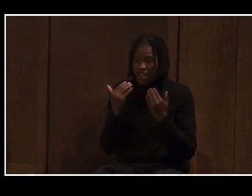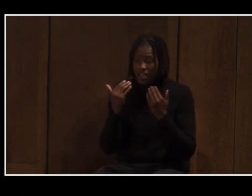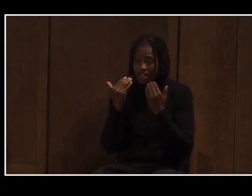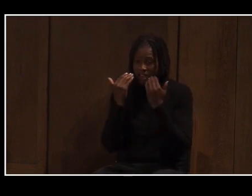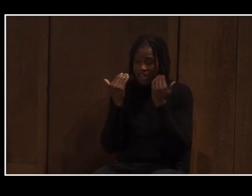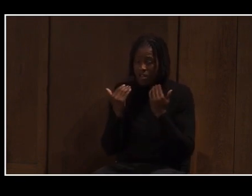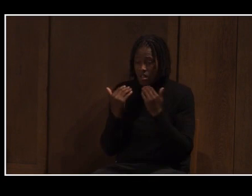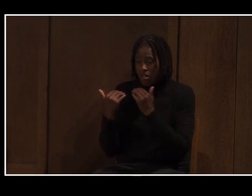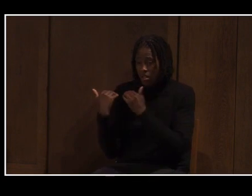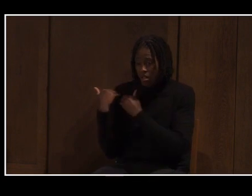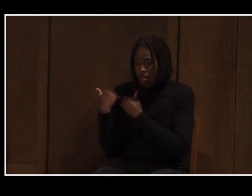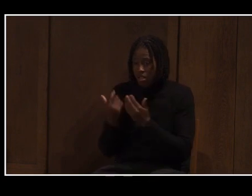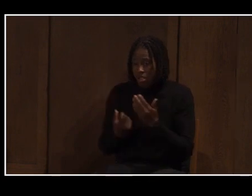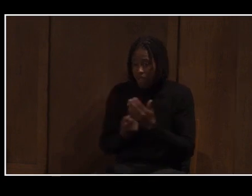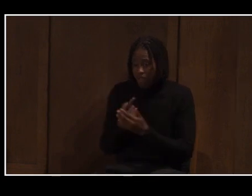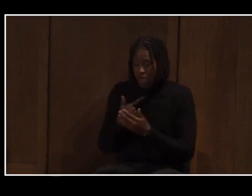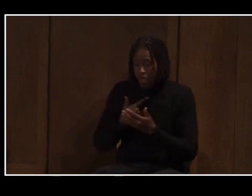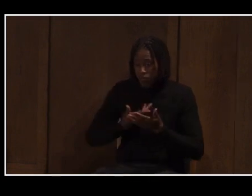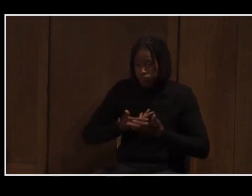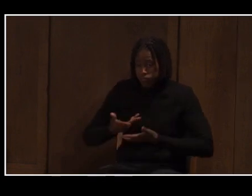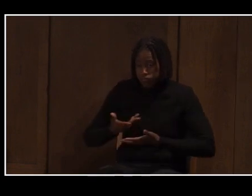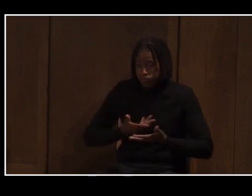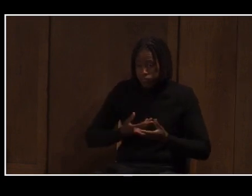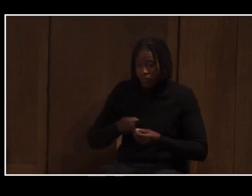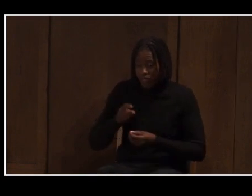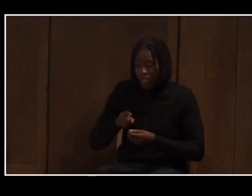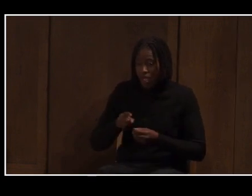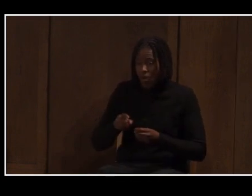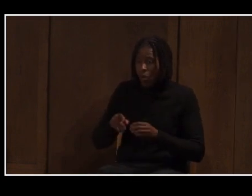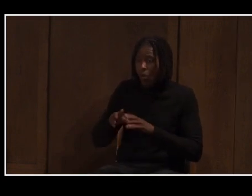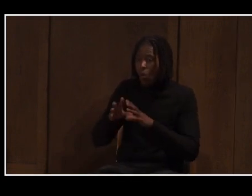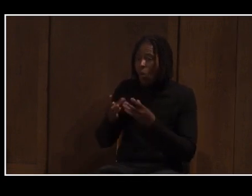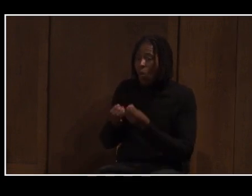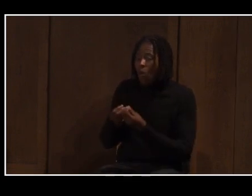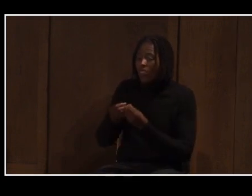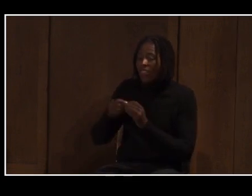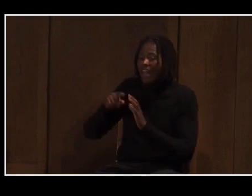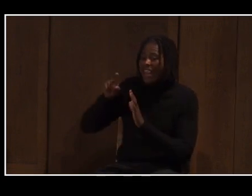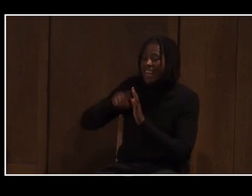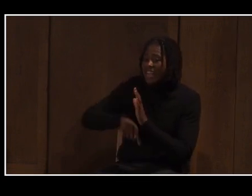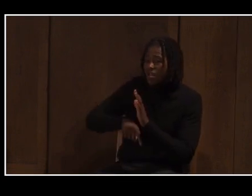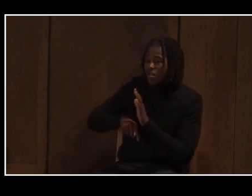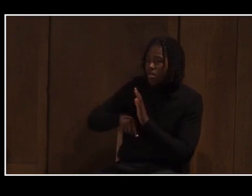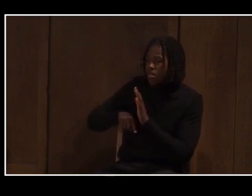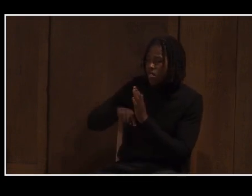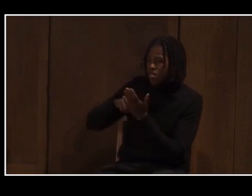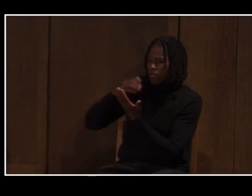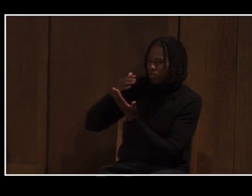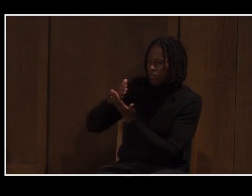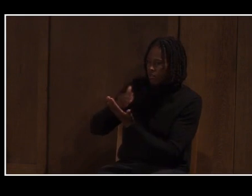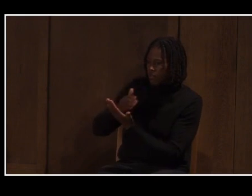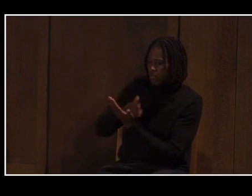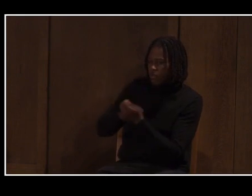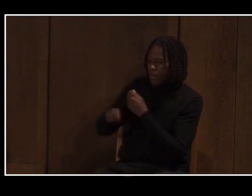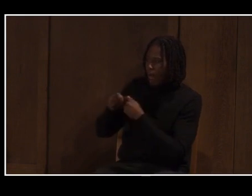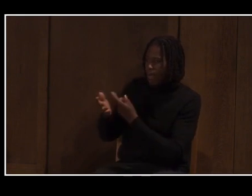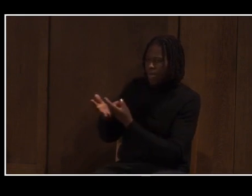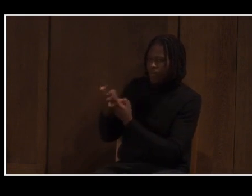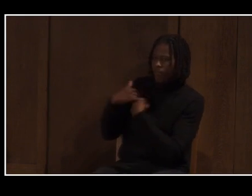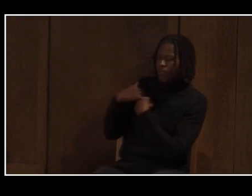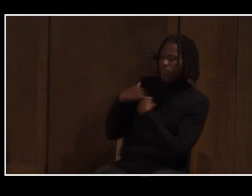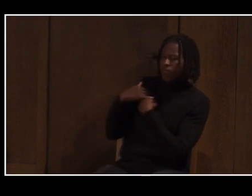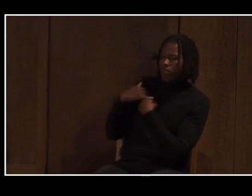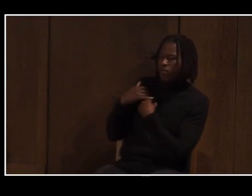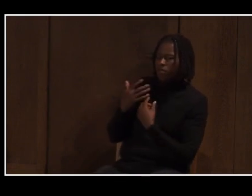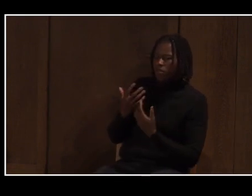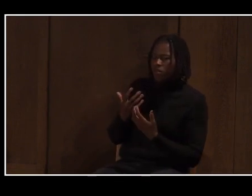this apparatus of the law system is kind of like put onto you. Like, there's no way of talking